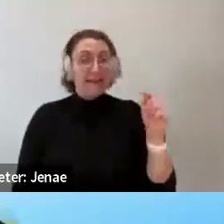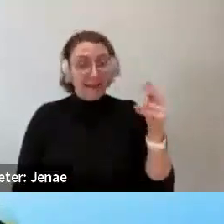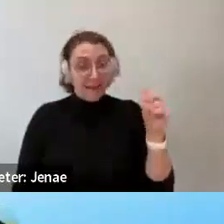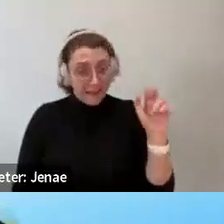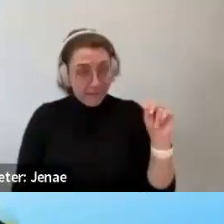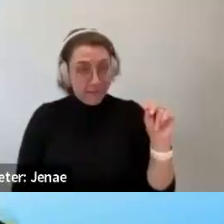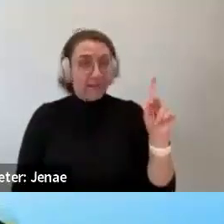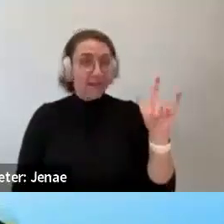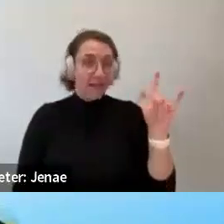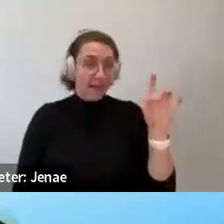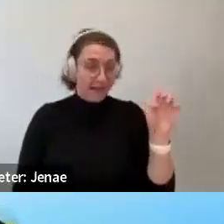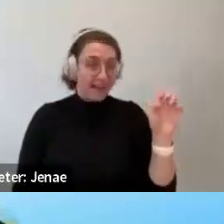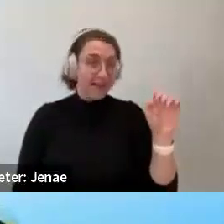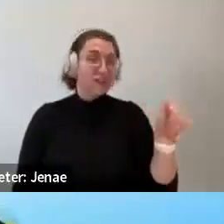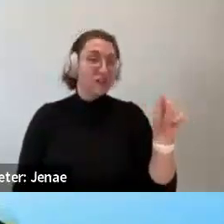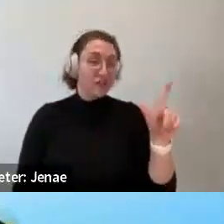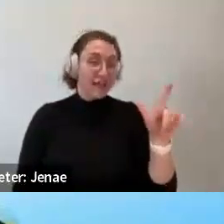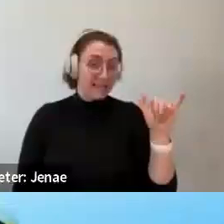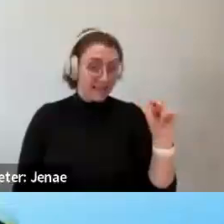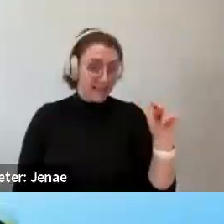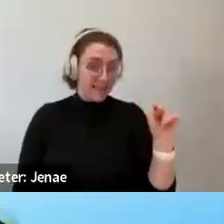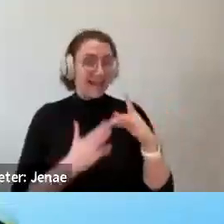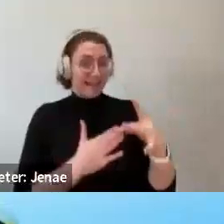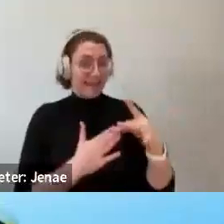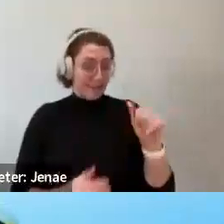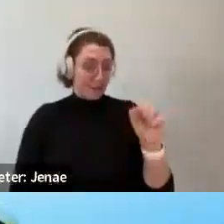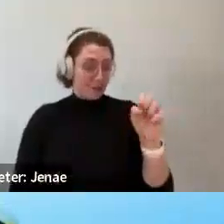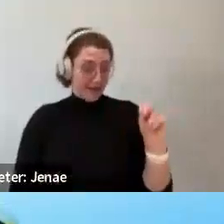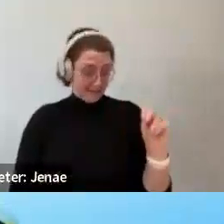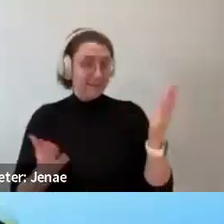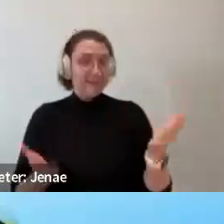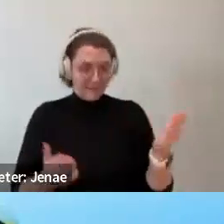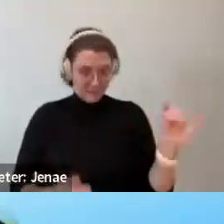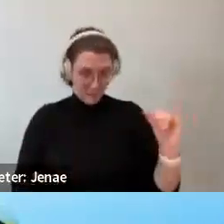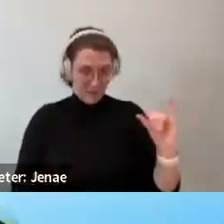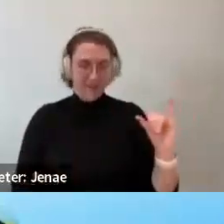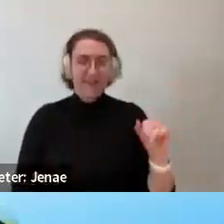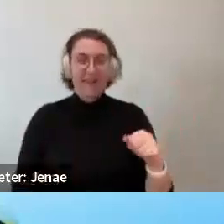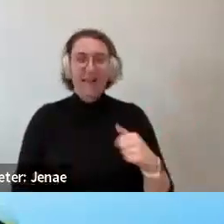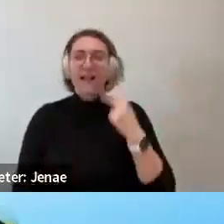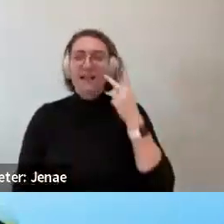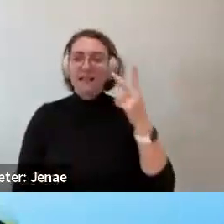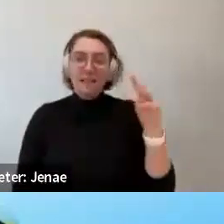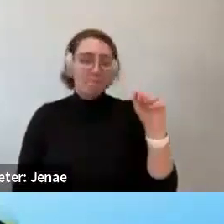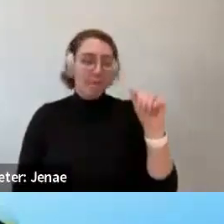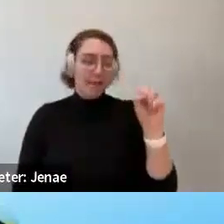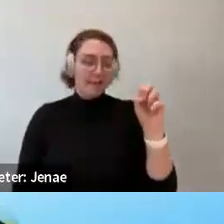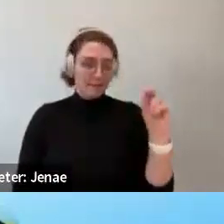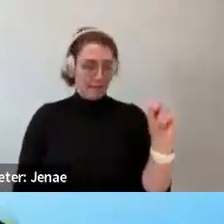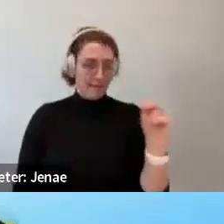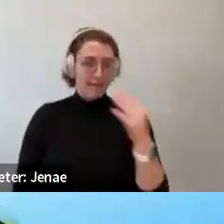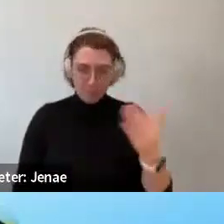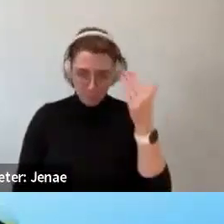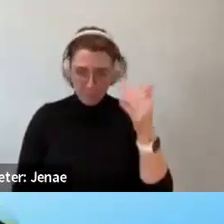Kylie, Jaslyn. Our lead, Jason, is on as well. I see Mason on. Good